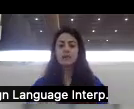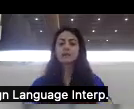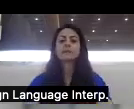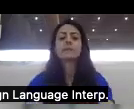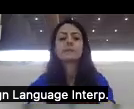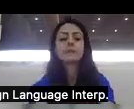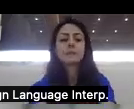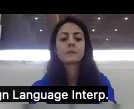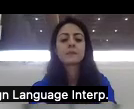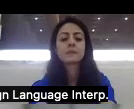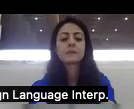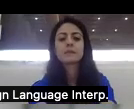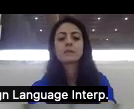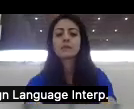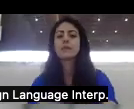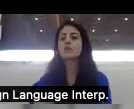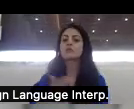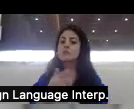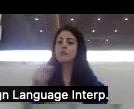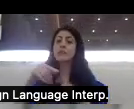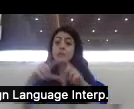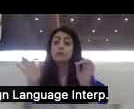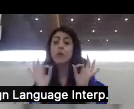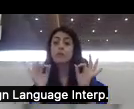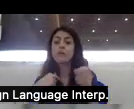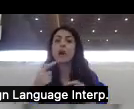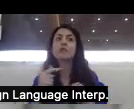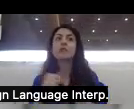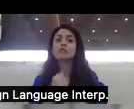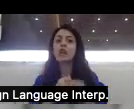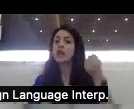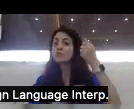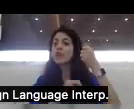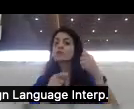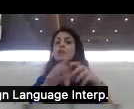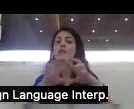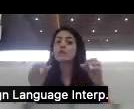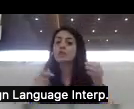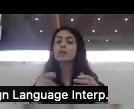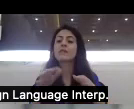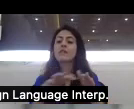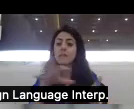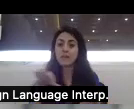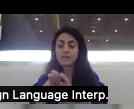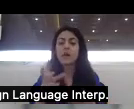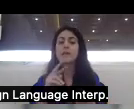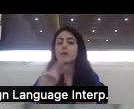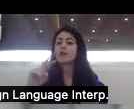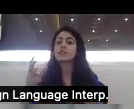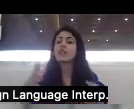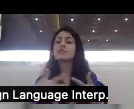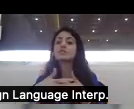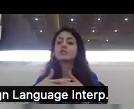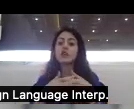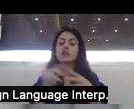partners in the region. Many have mentioned the key components of an effective multi-layer social protection